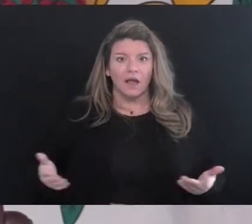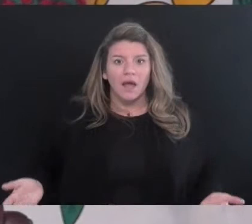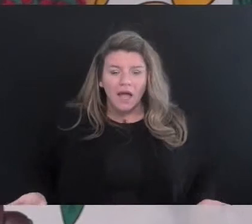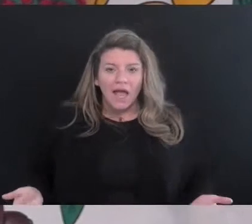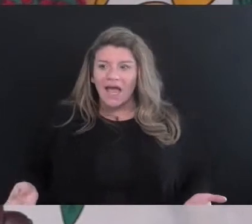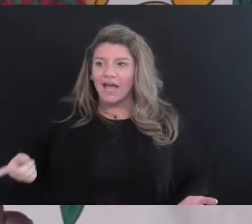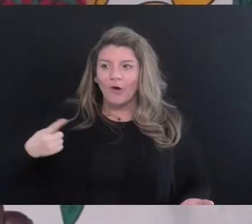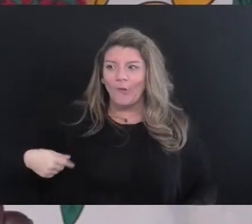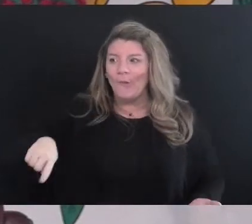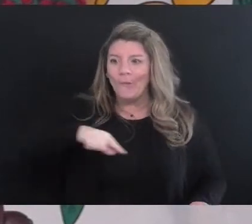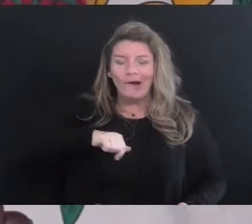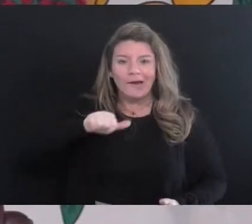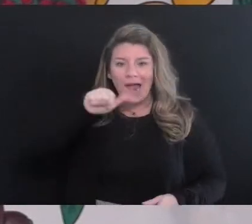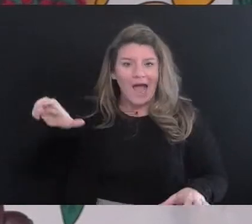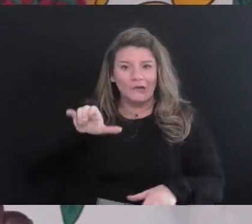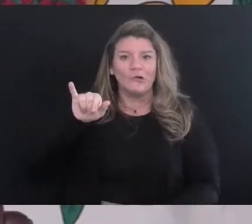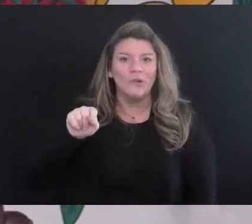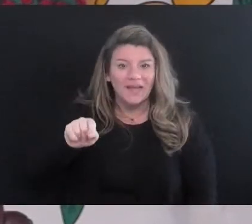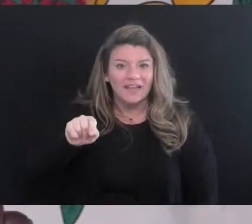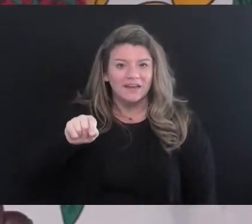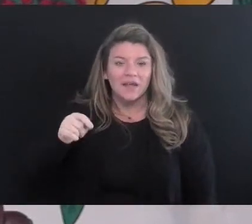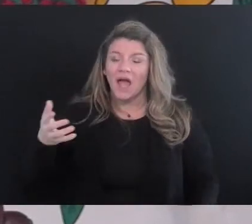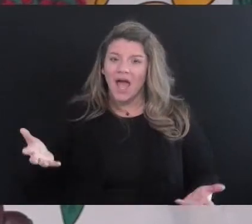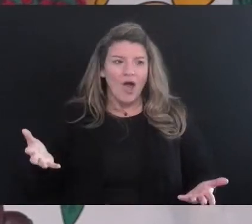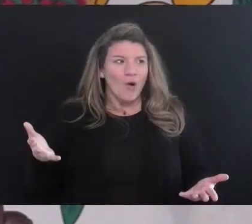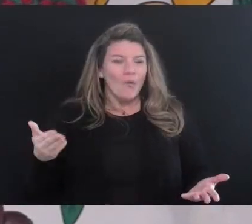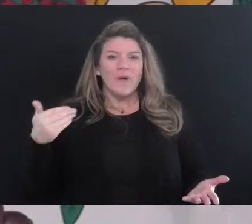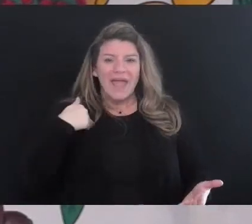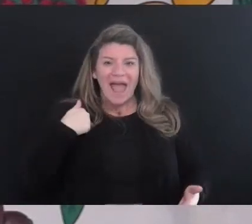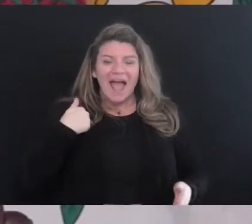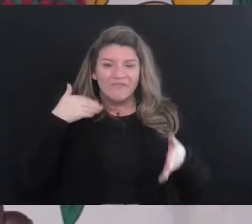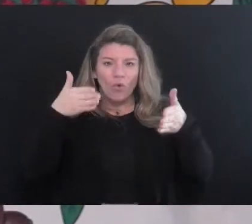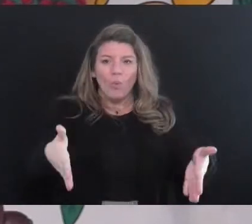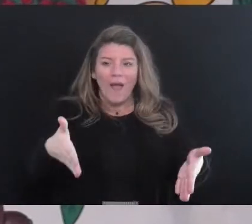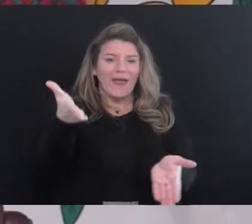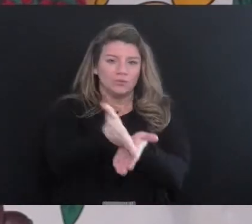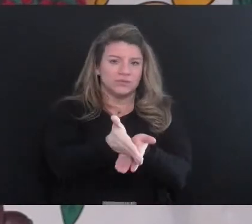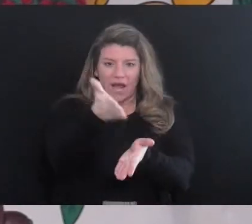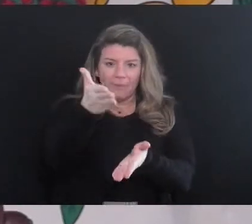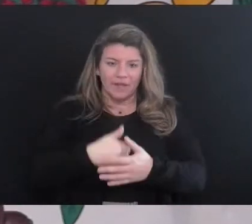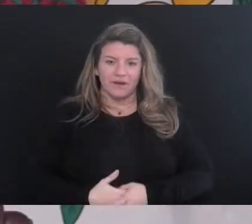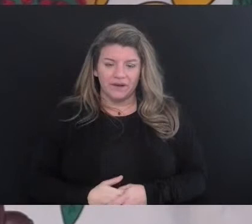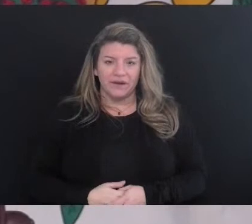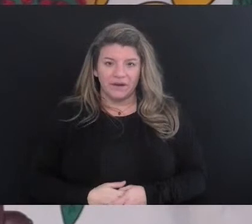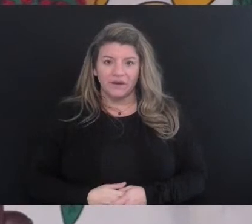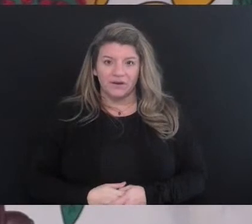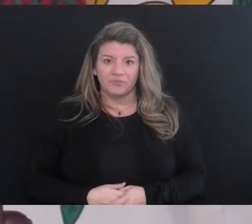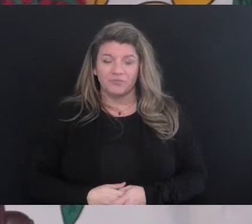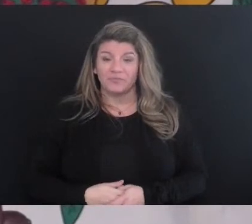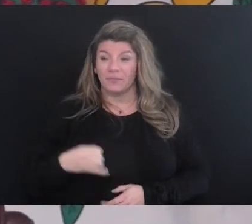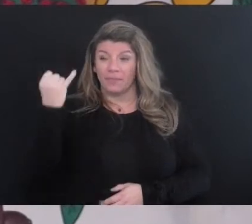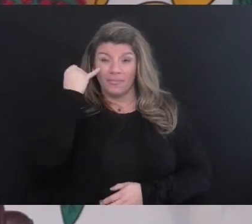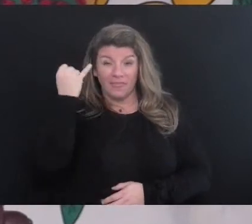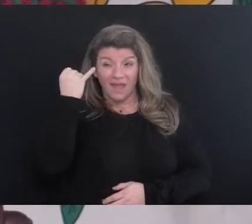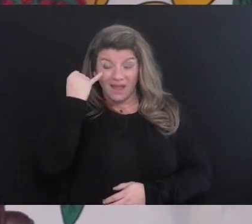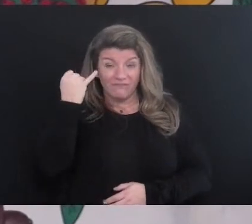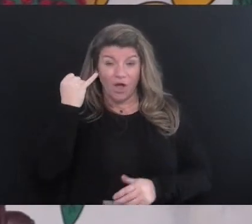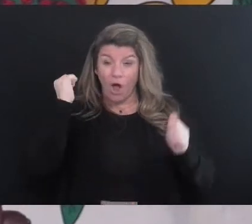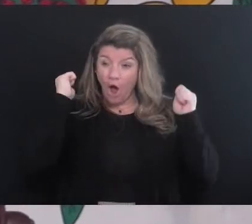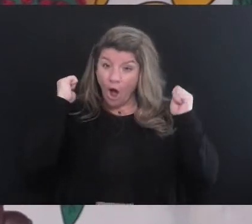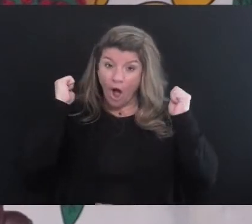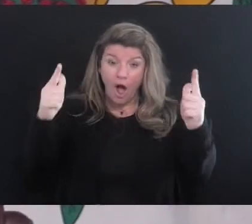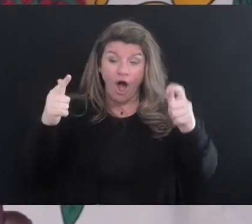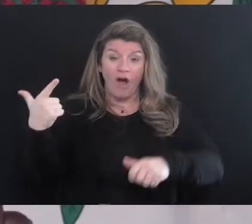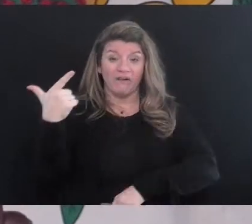it. I mean, we have a way to stop this. We really do. If we had everybody vaccinated,